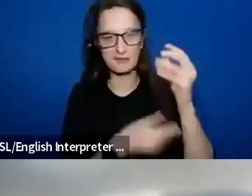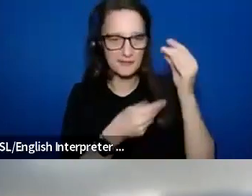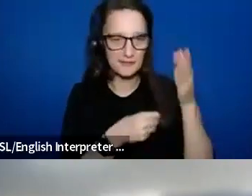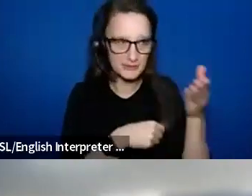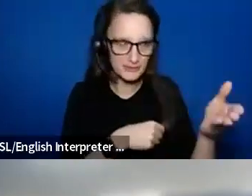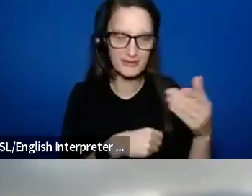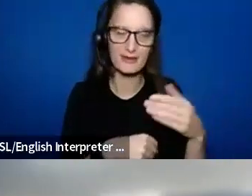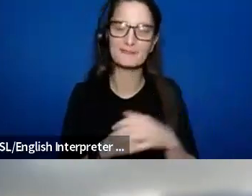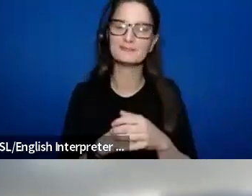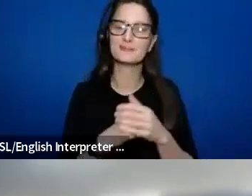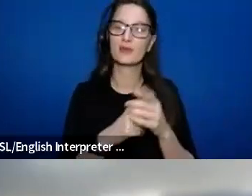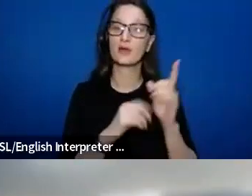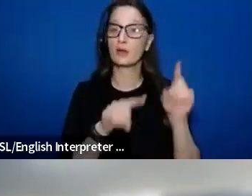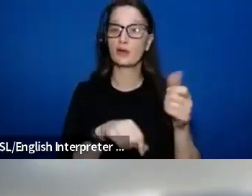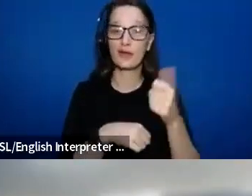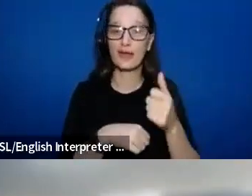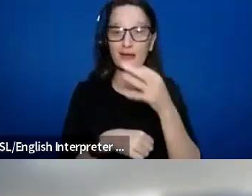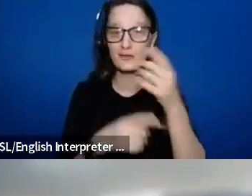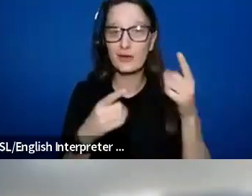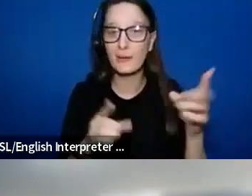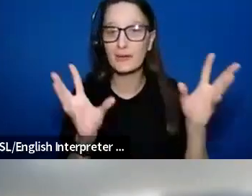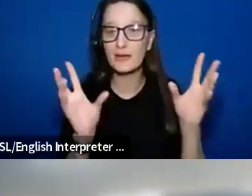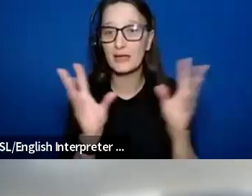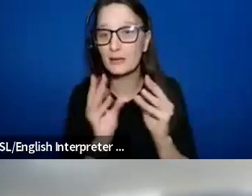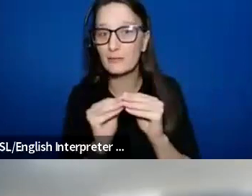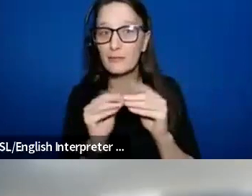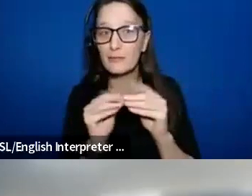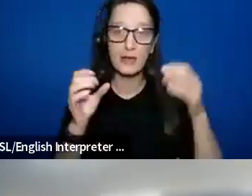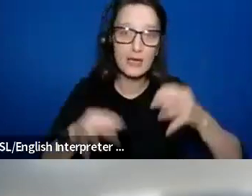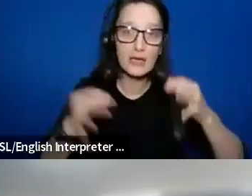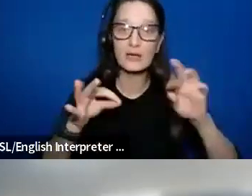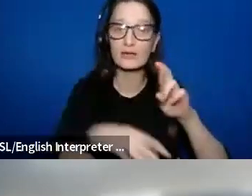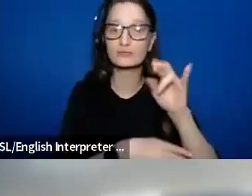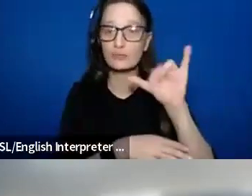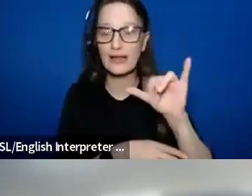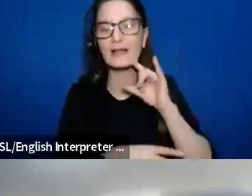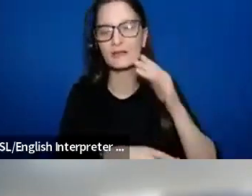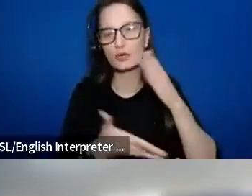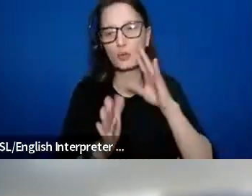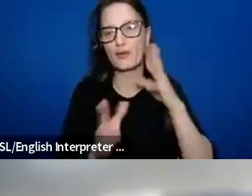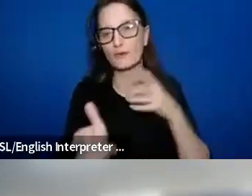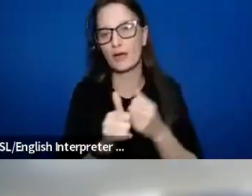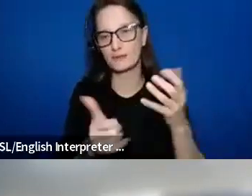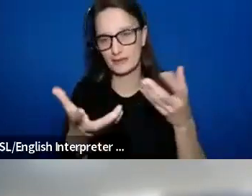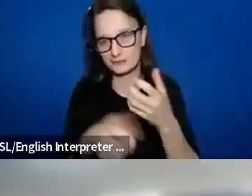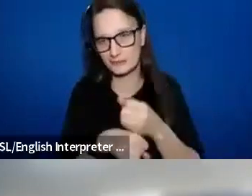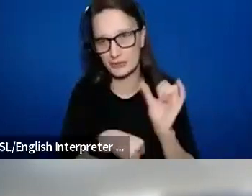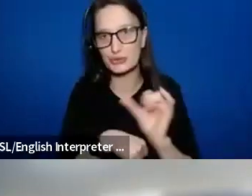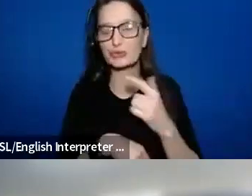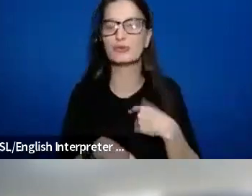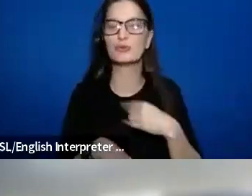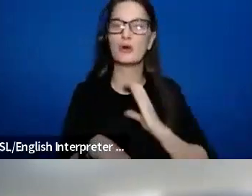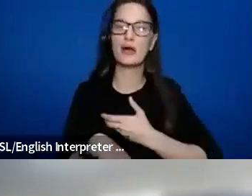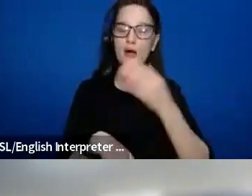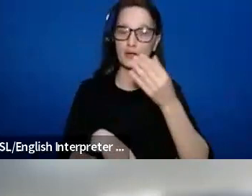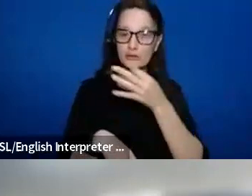attending any of the upcoming hearings, attending the upcoming rally are good ways to continue to get updated on it. I think, our upcoming provider advisory committee meeting